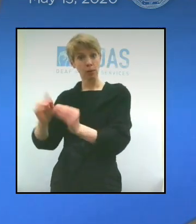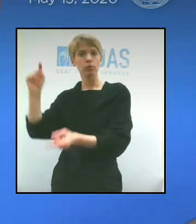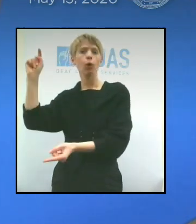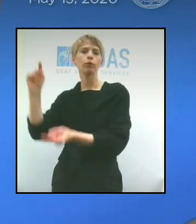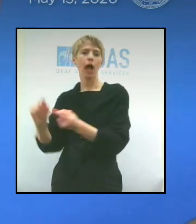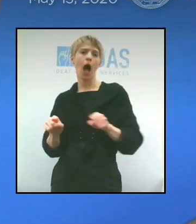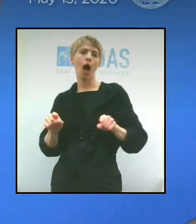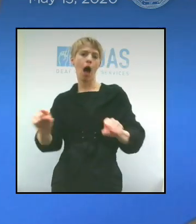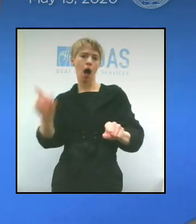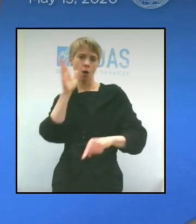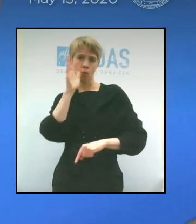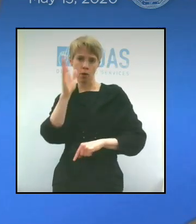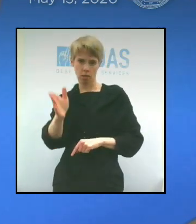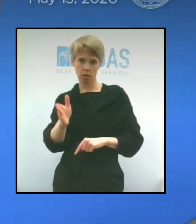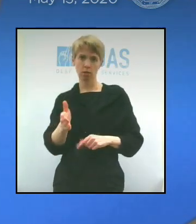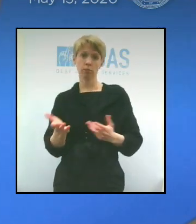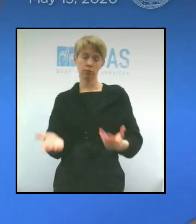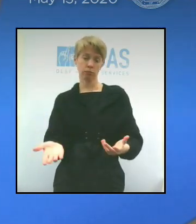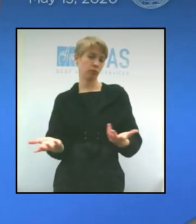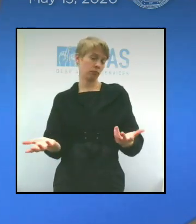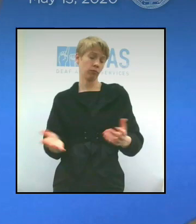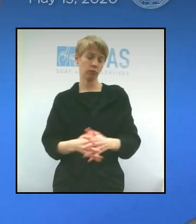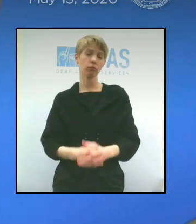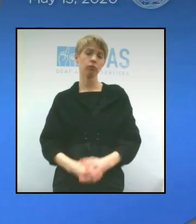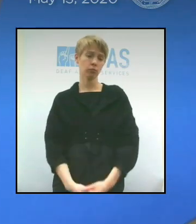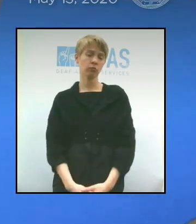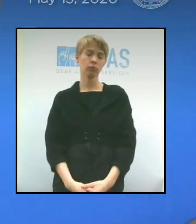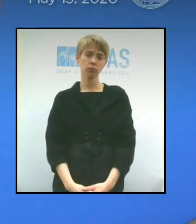is of actually having someone die in a hospital.